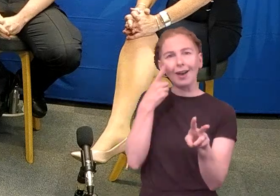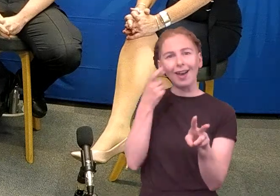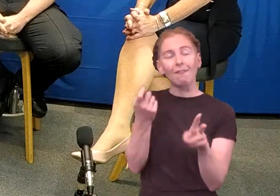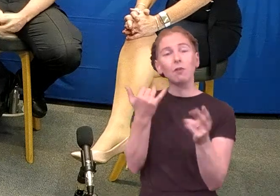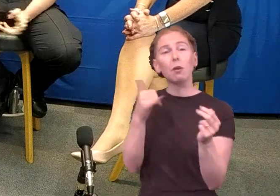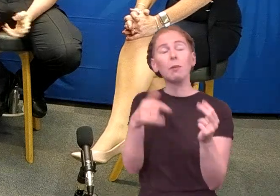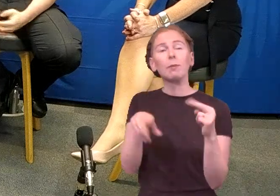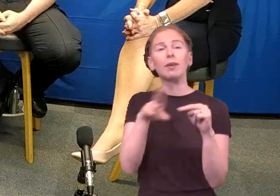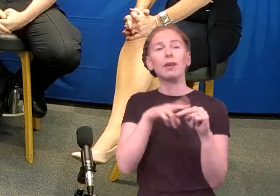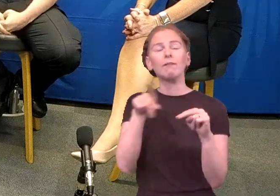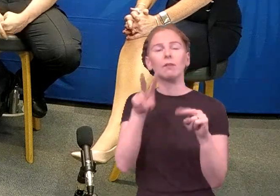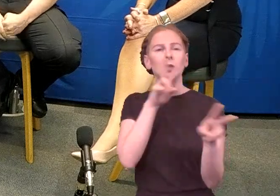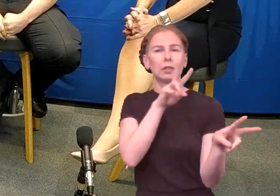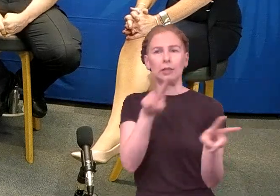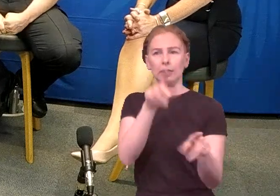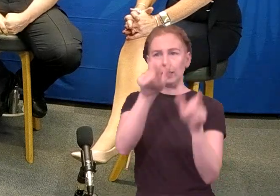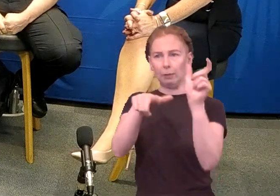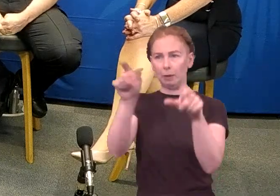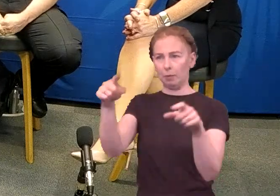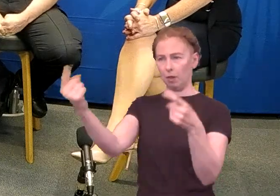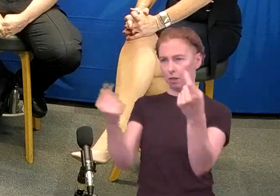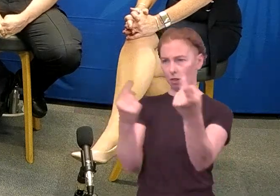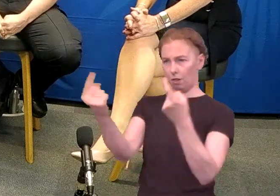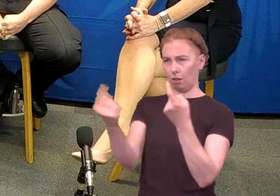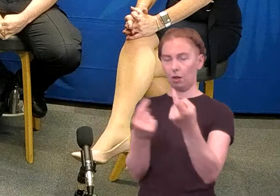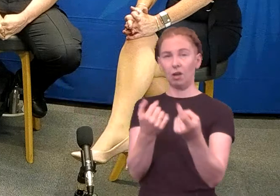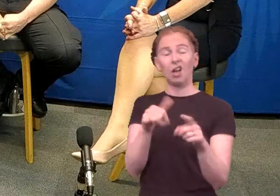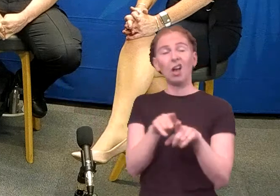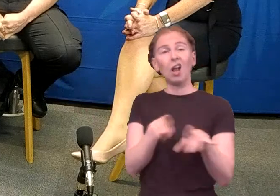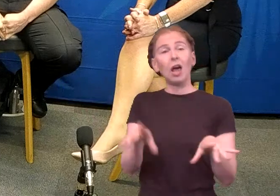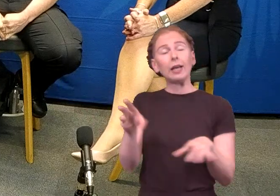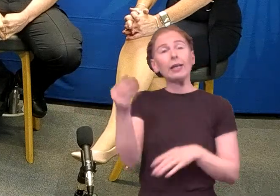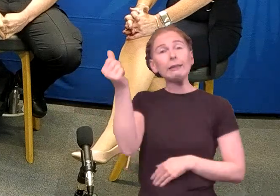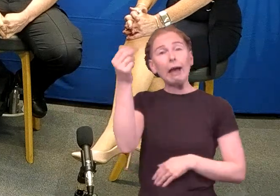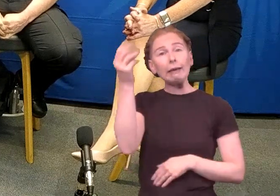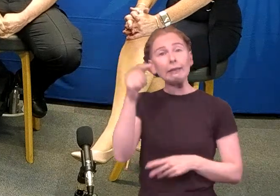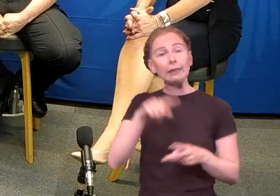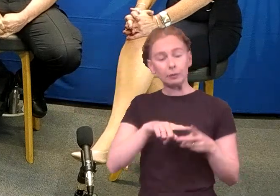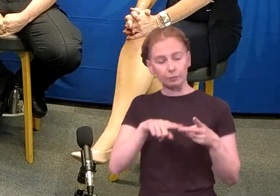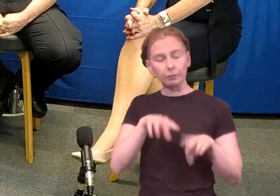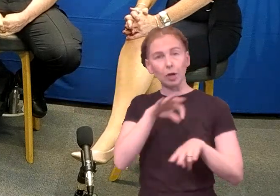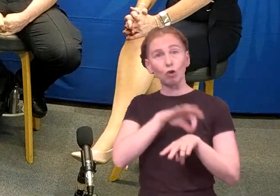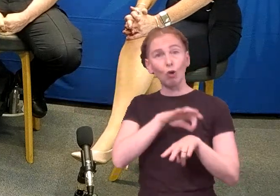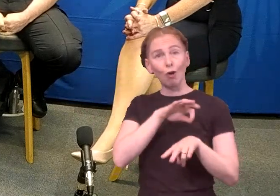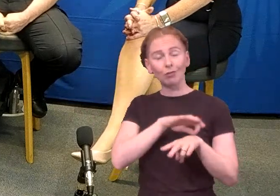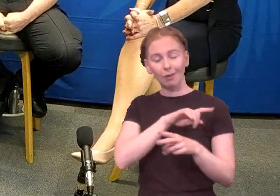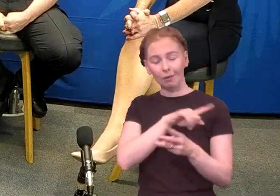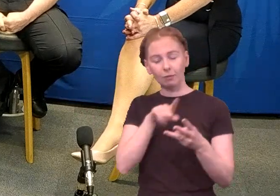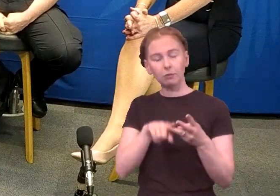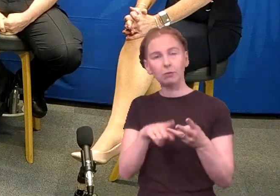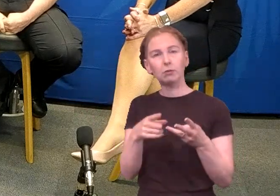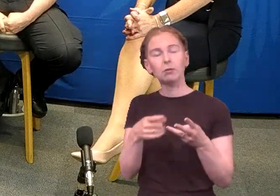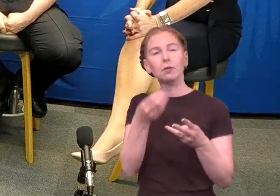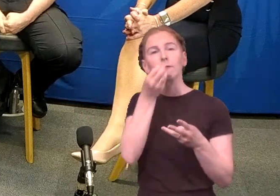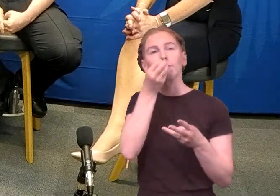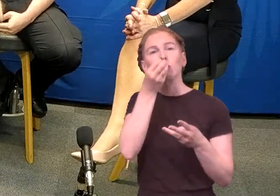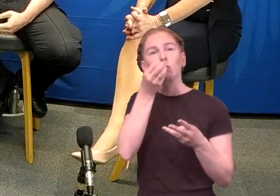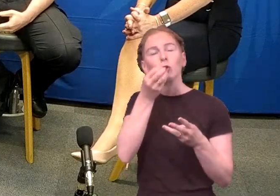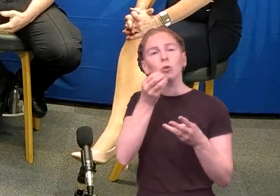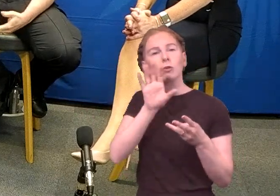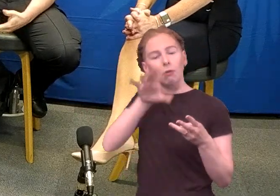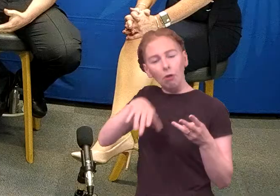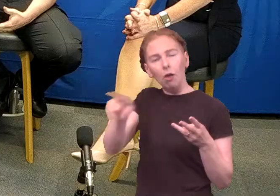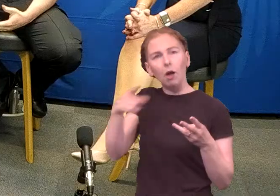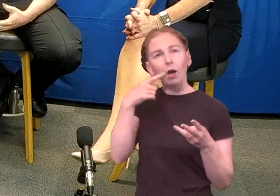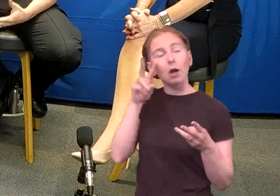perhaps shops, takeaways, taxis, doctor surgeries, that kind of thing. Yeah. Absolutely,